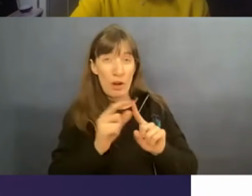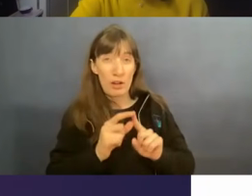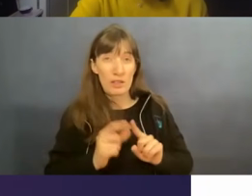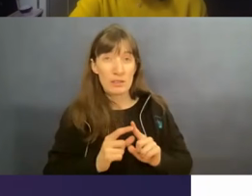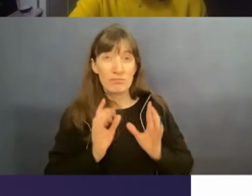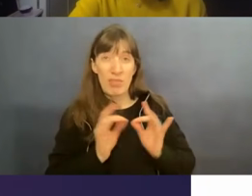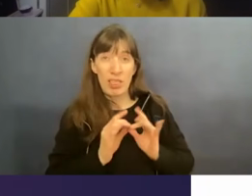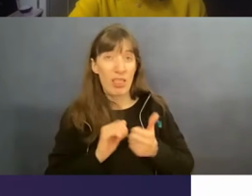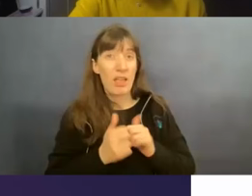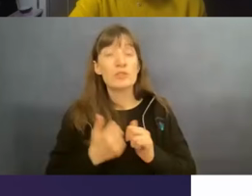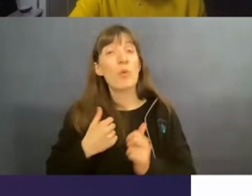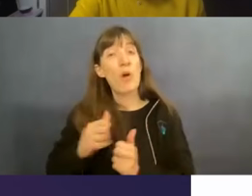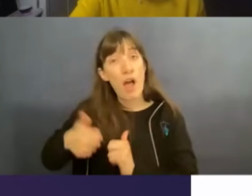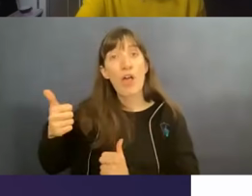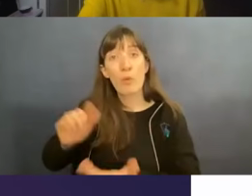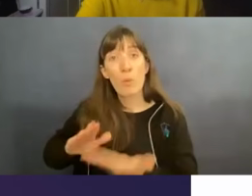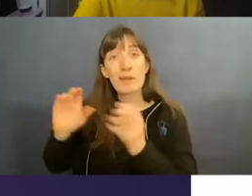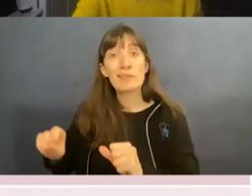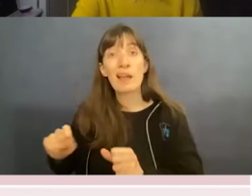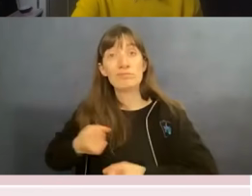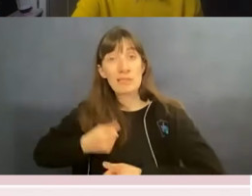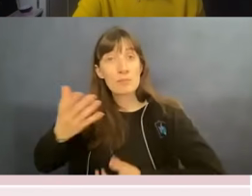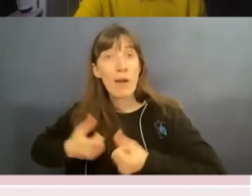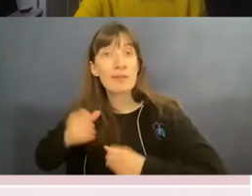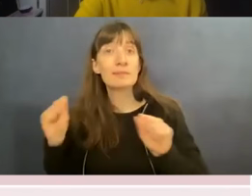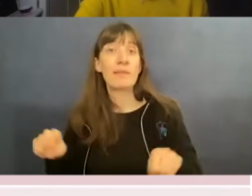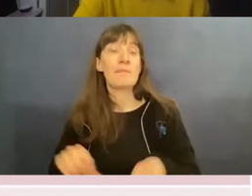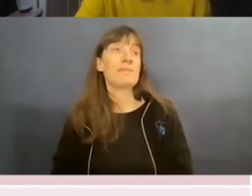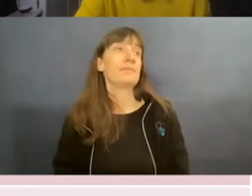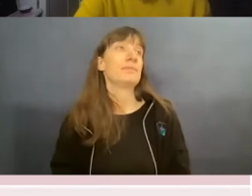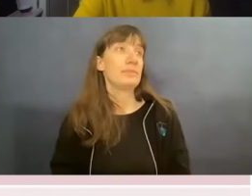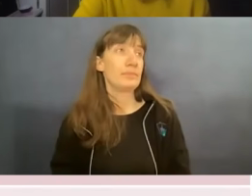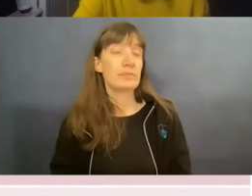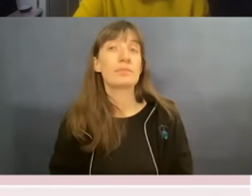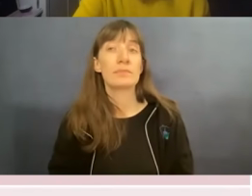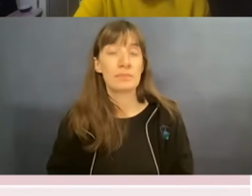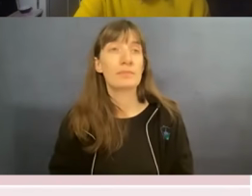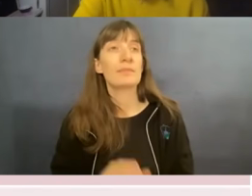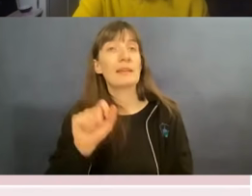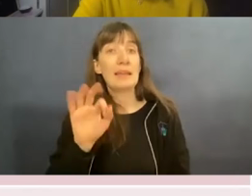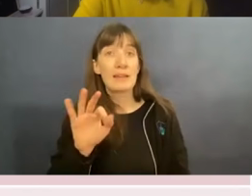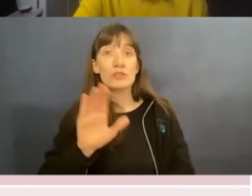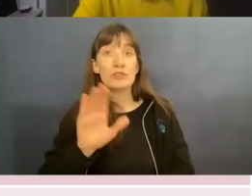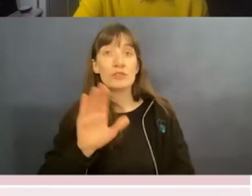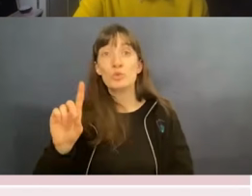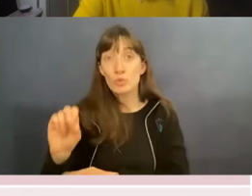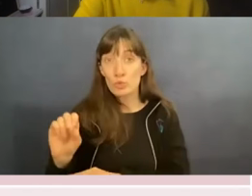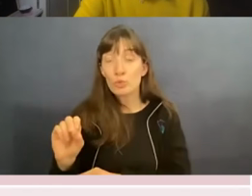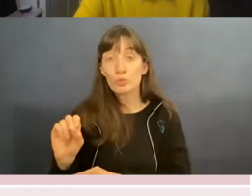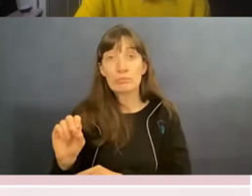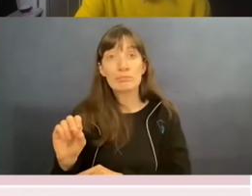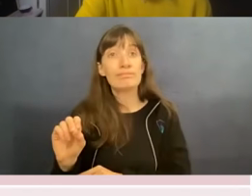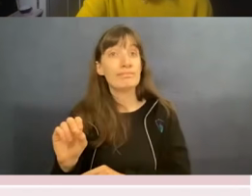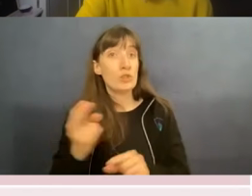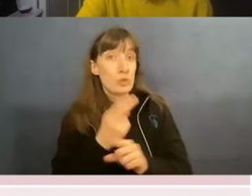using other forms as well too. So we'll talk about that. So a little bit, if they do use their words and they